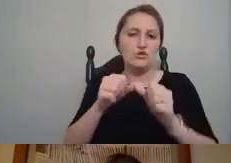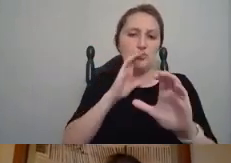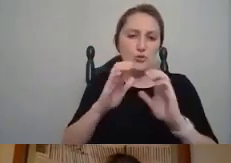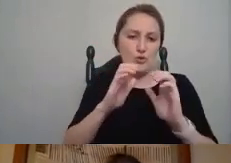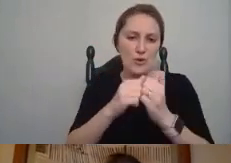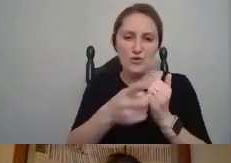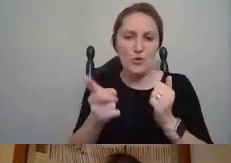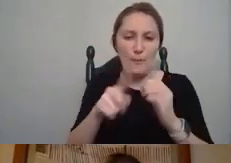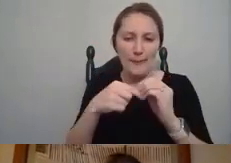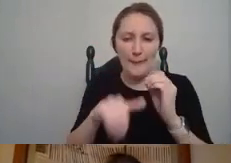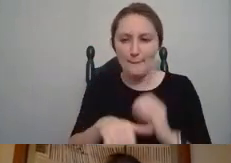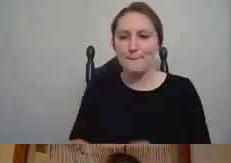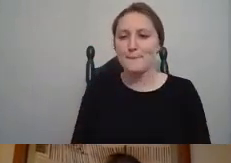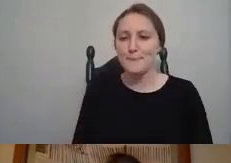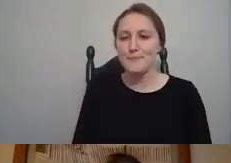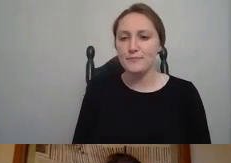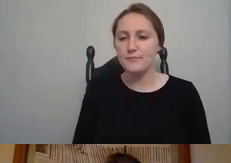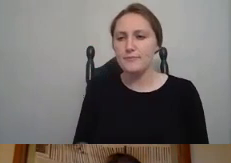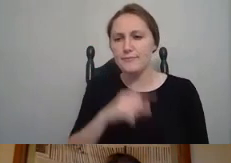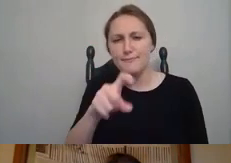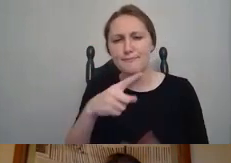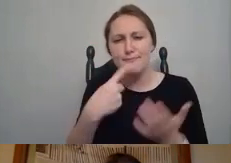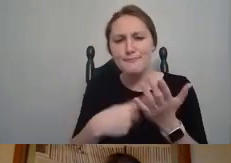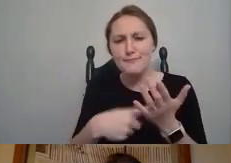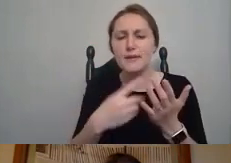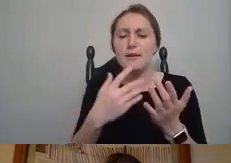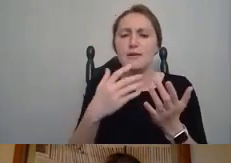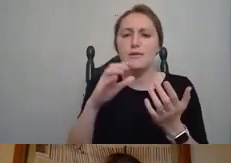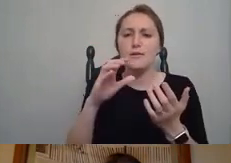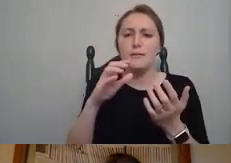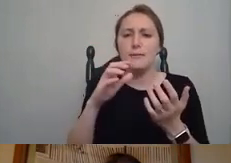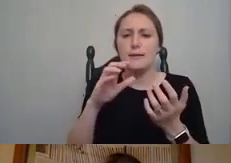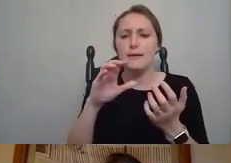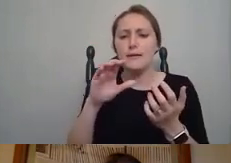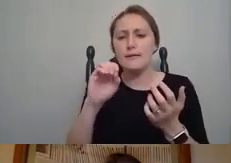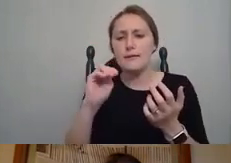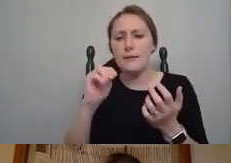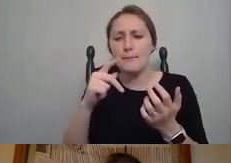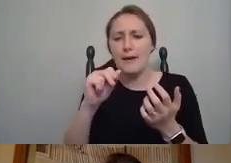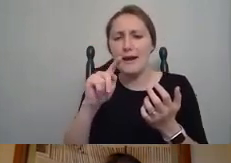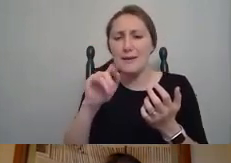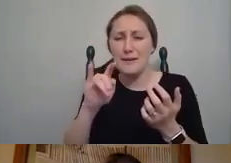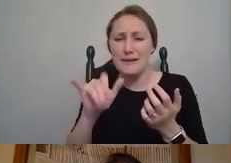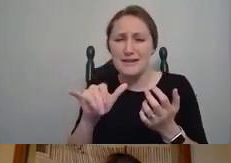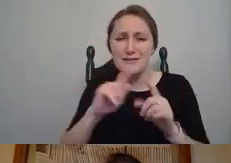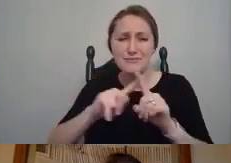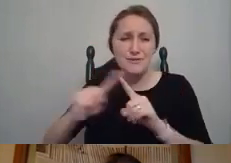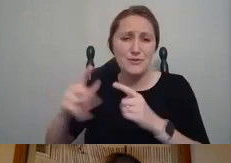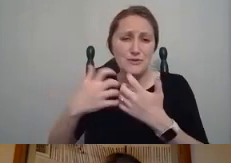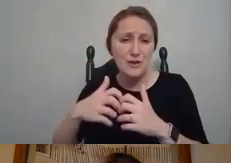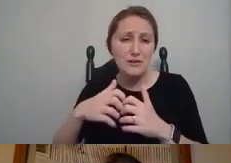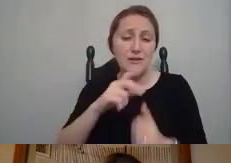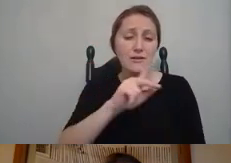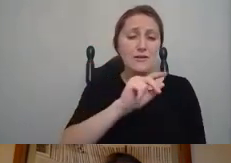Question about the compatibility of different devices. Is a Kindle Fire tablet, is that going to be compatible